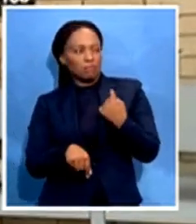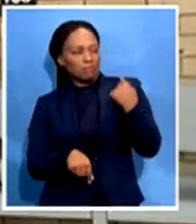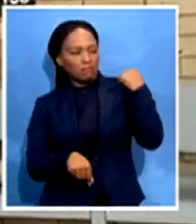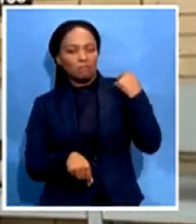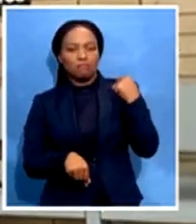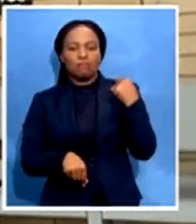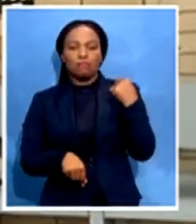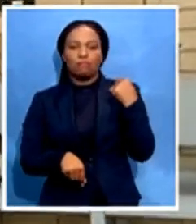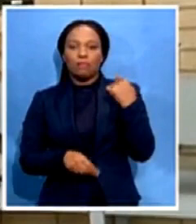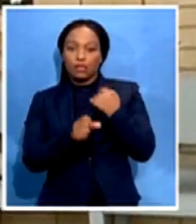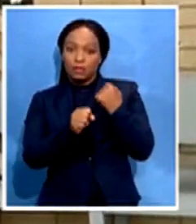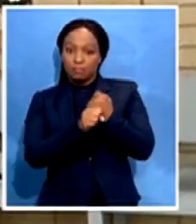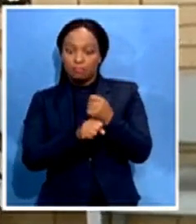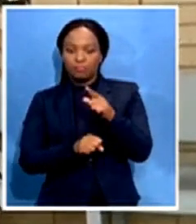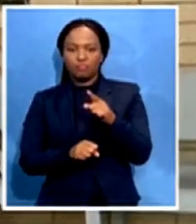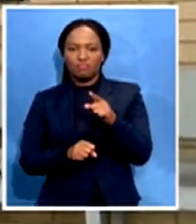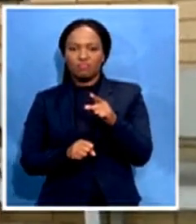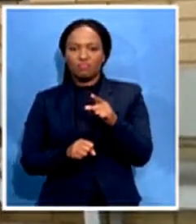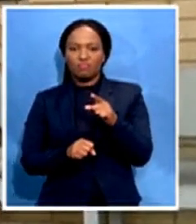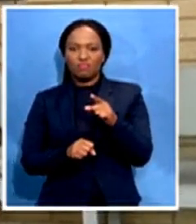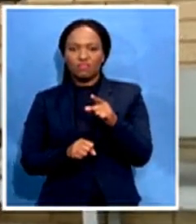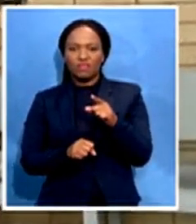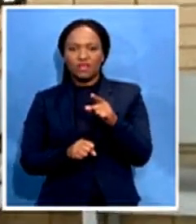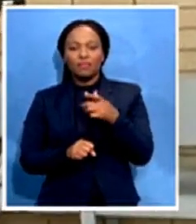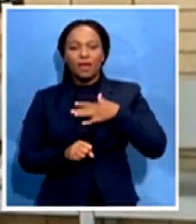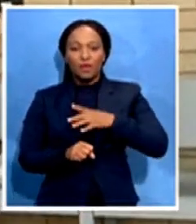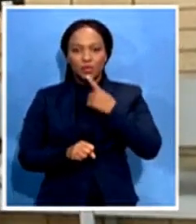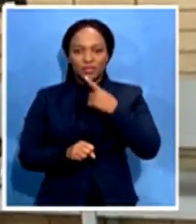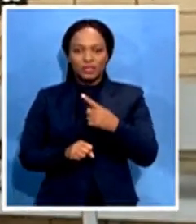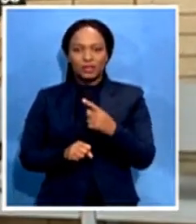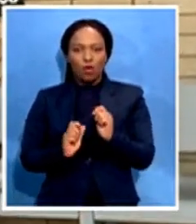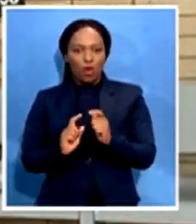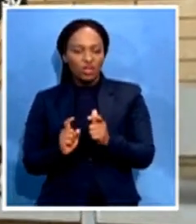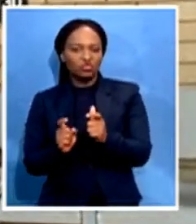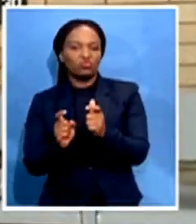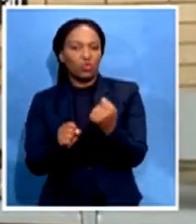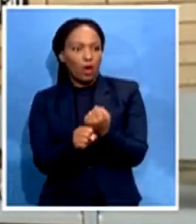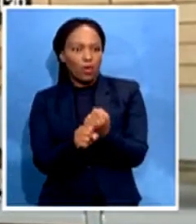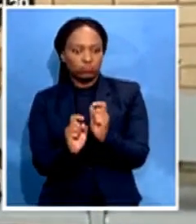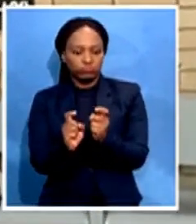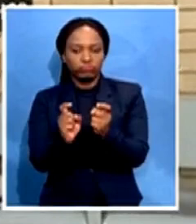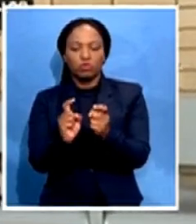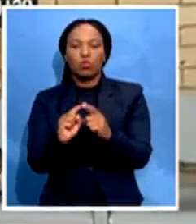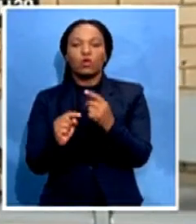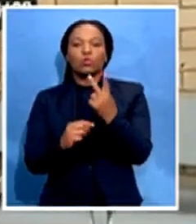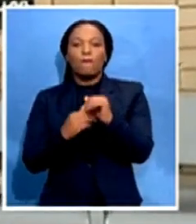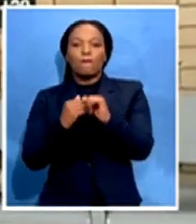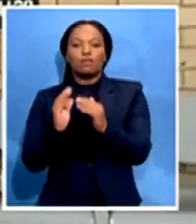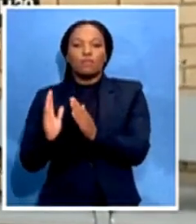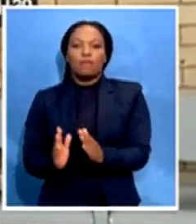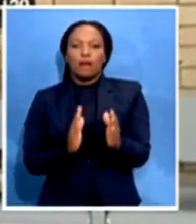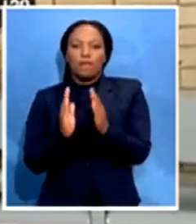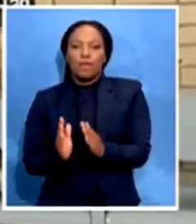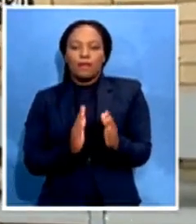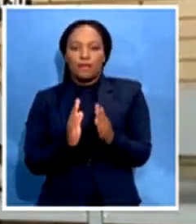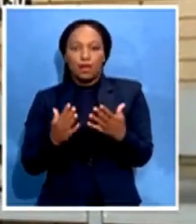what we were saying, medicine is a little bit of rush, wait. So we spent 2 months preparing for this, and then we rushed. And after the first